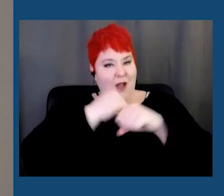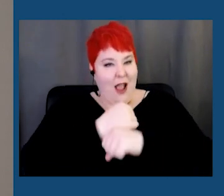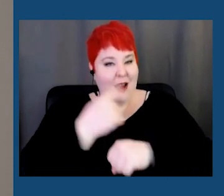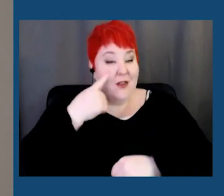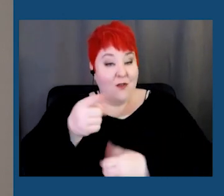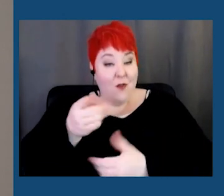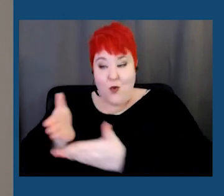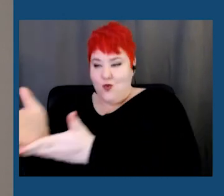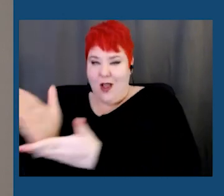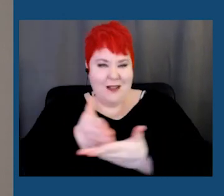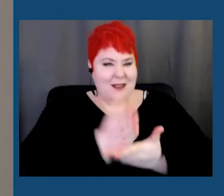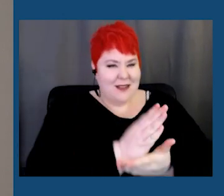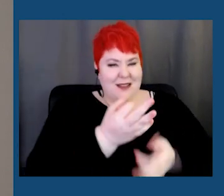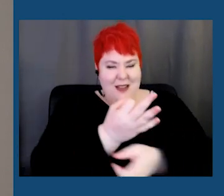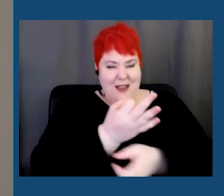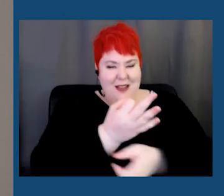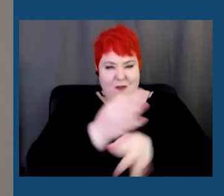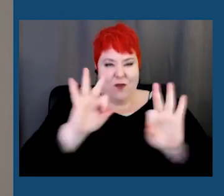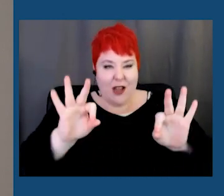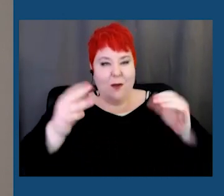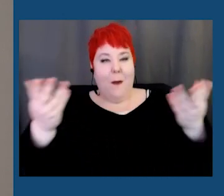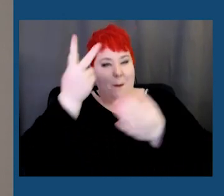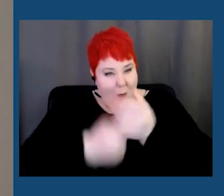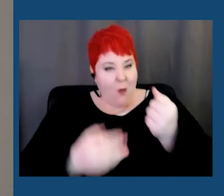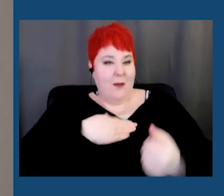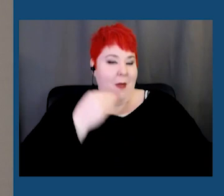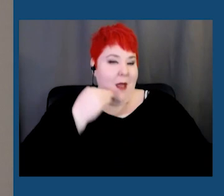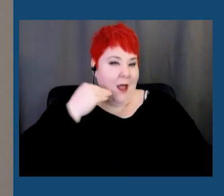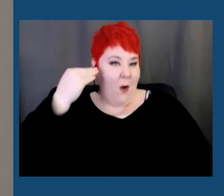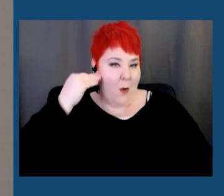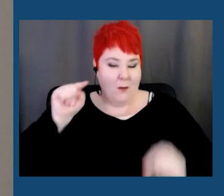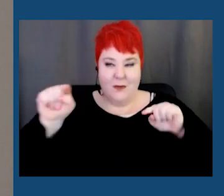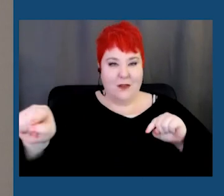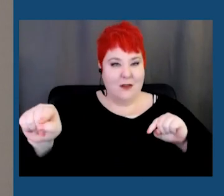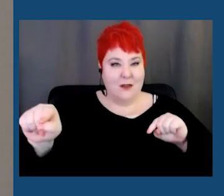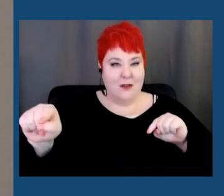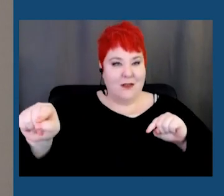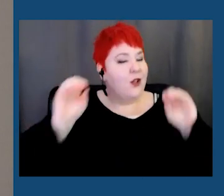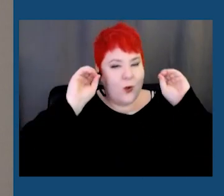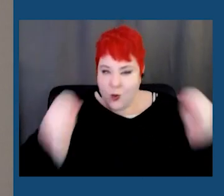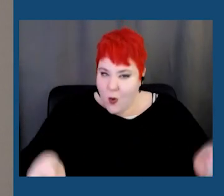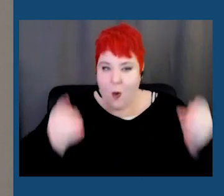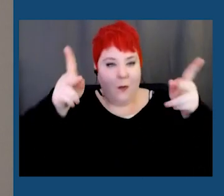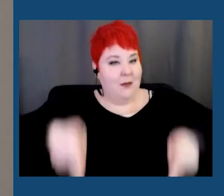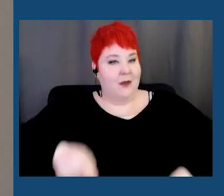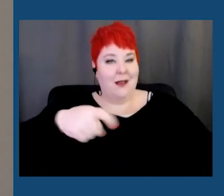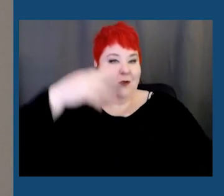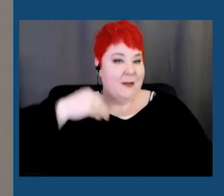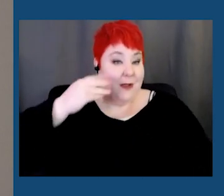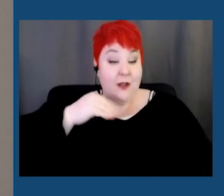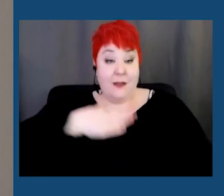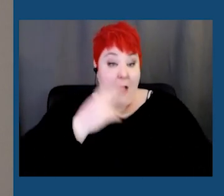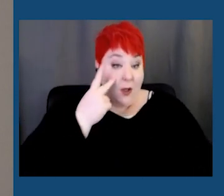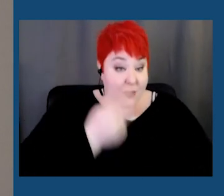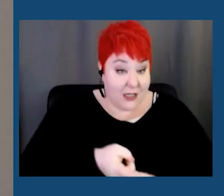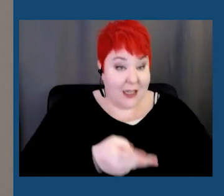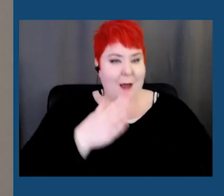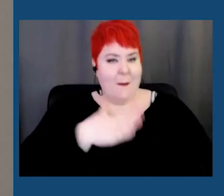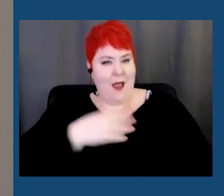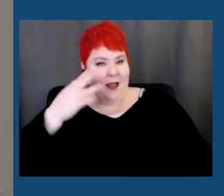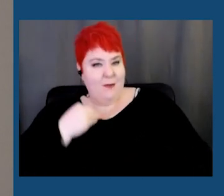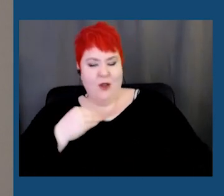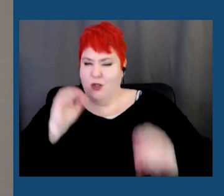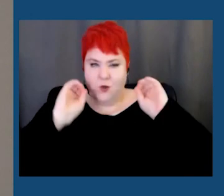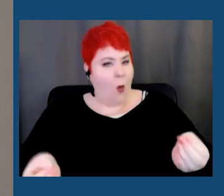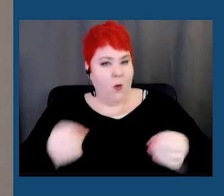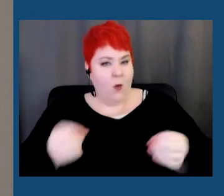homes. No one should have to go through what I went through and what I witnessed. Yet even here, in the